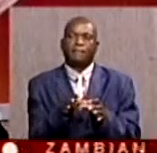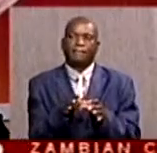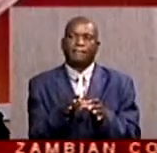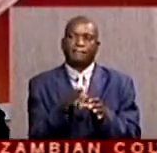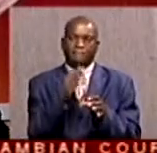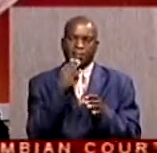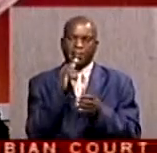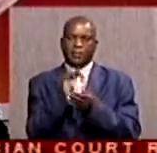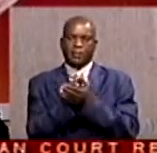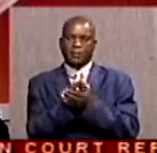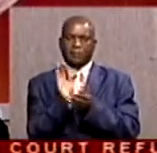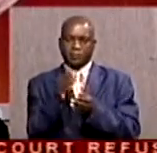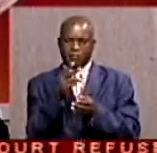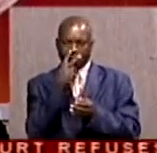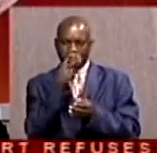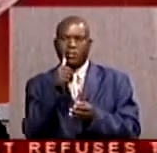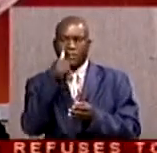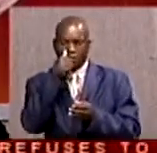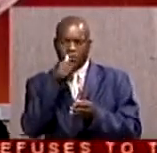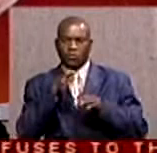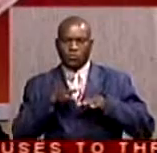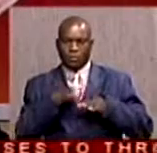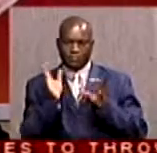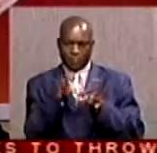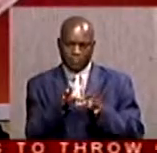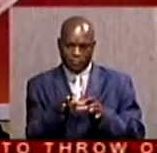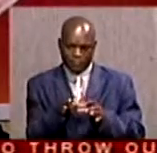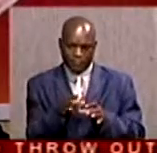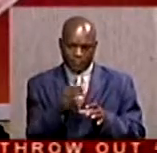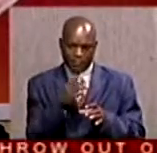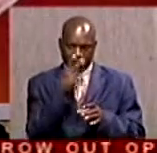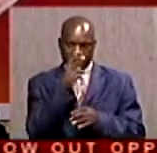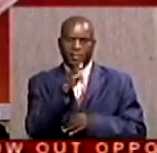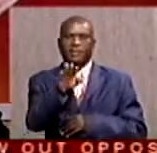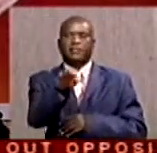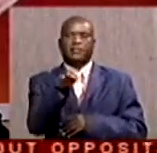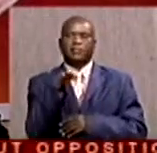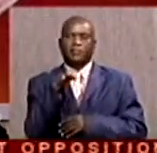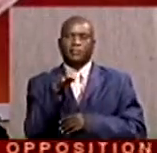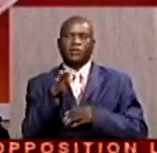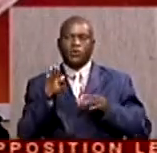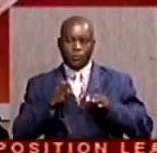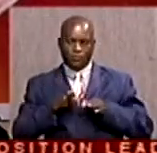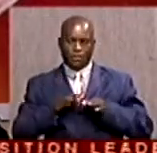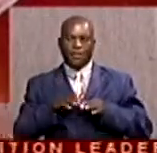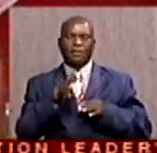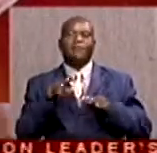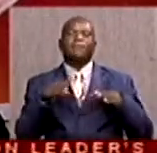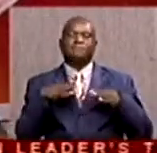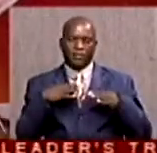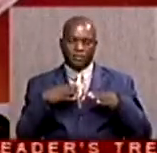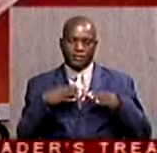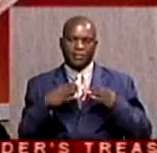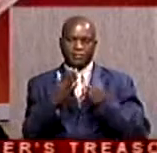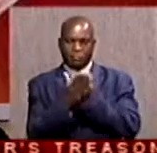And traditionally we don't see many women in, like, by the way, Zimbabwe, traditionally women do have a very important role to play in